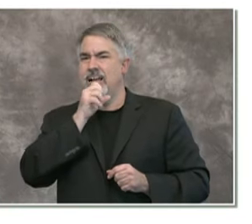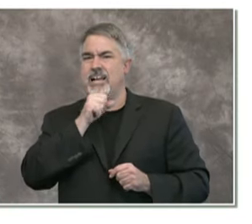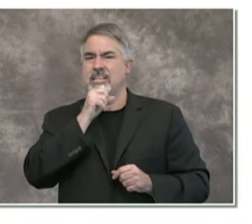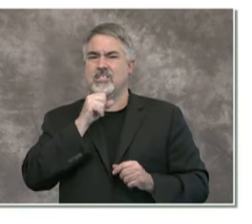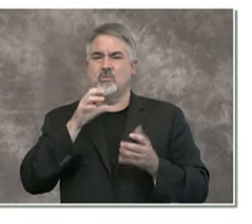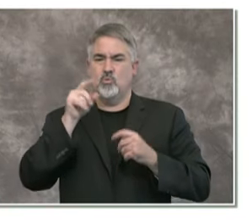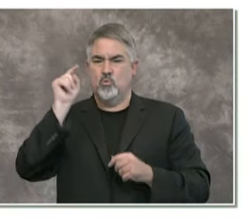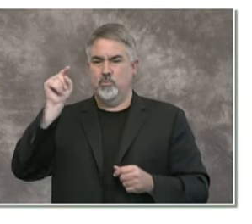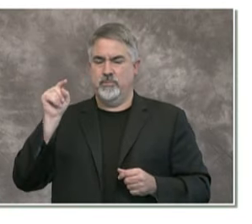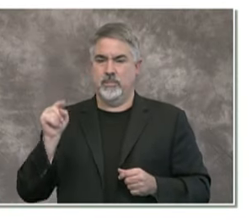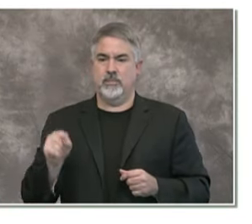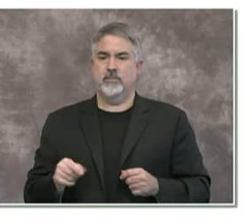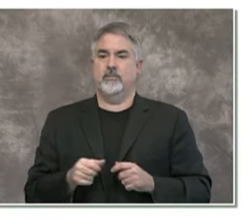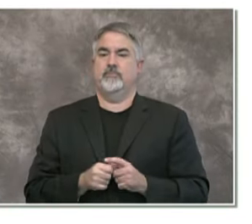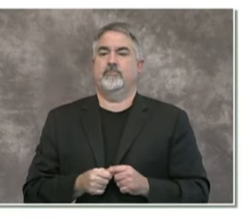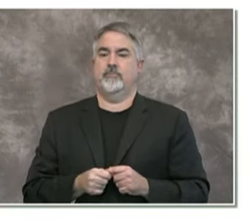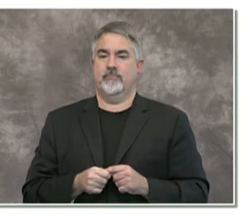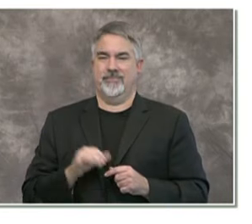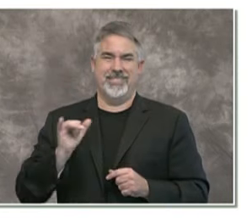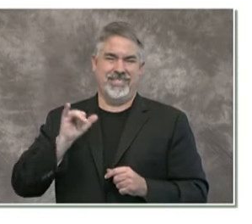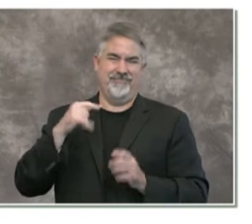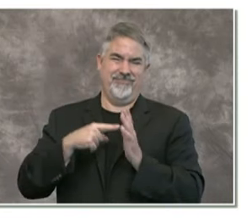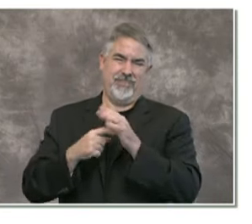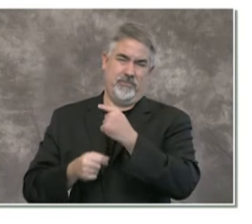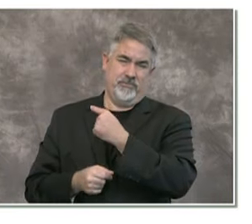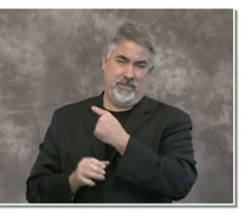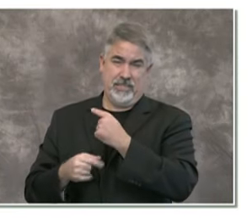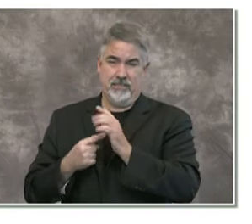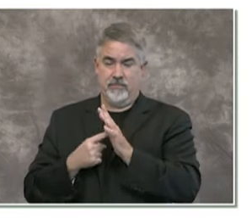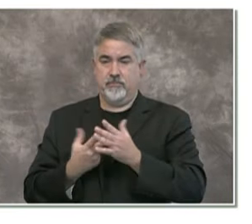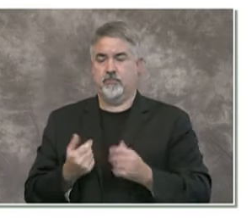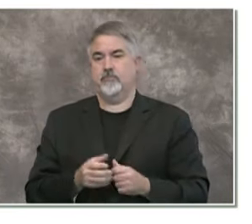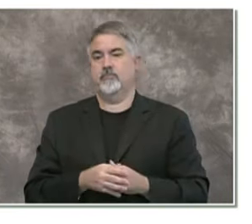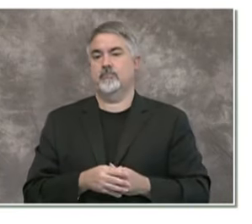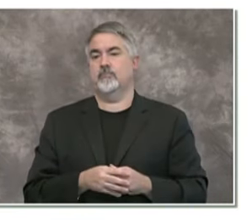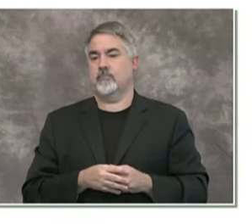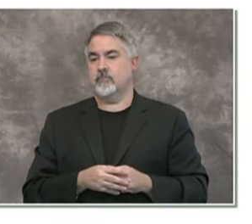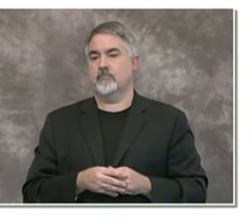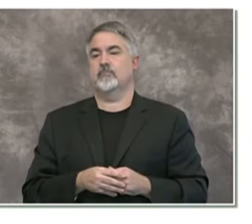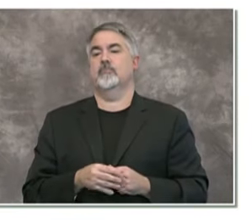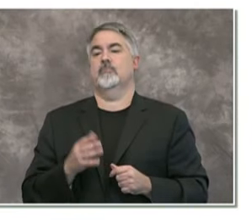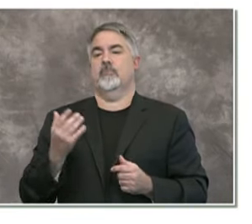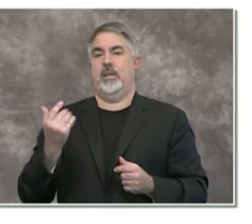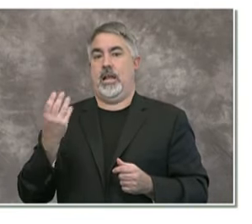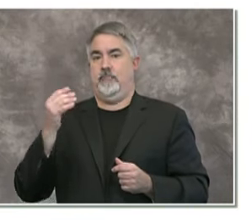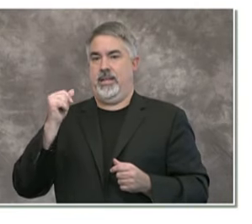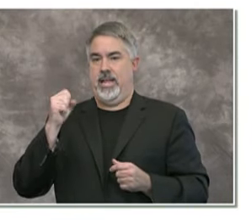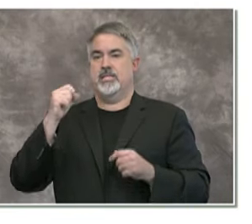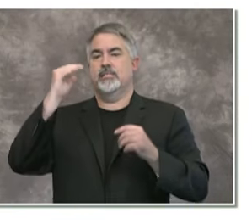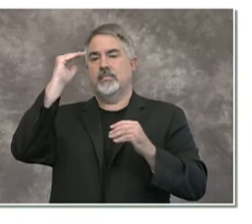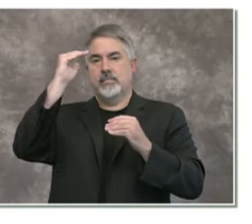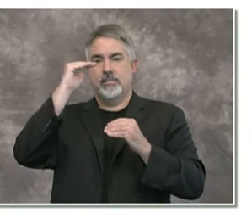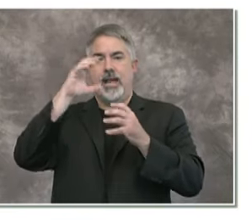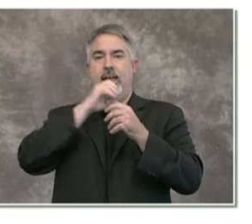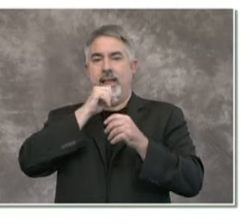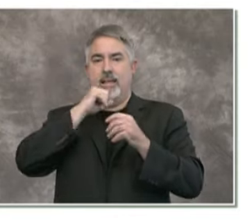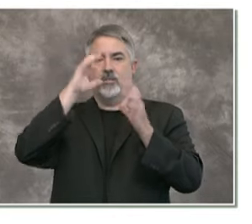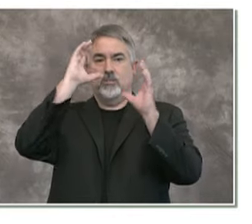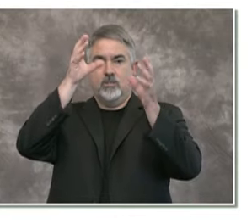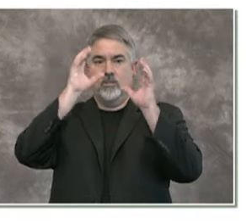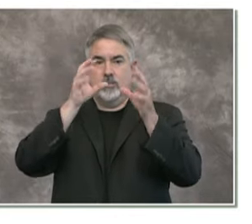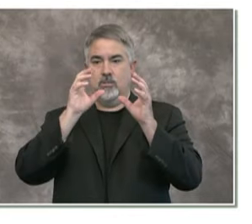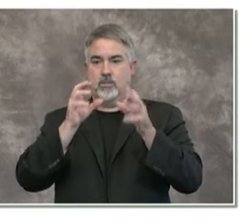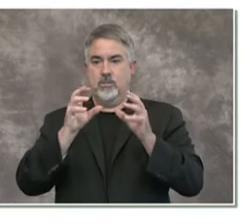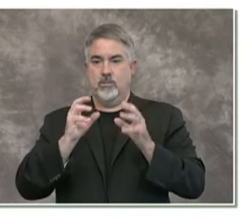table. Yes. This is the I breakdown pulled of that. all of the cases, not the deaths. But we also have a table for a breakdown